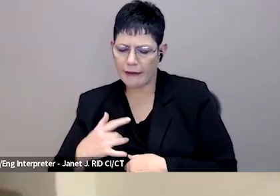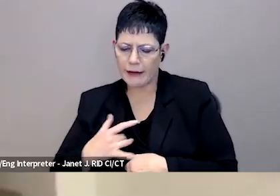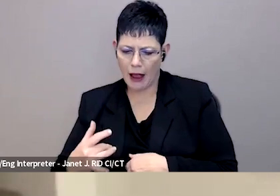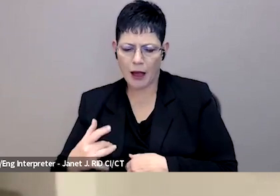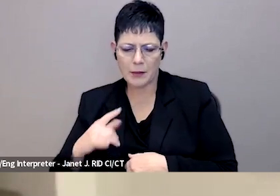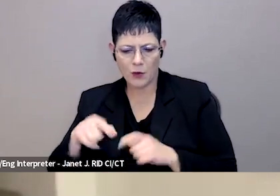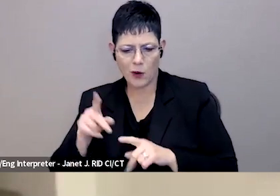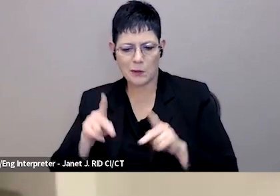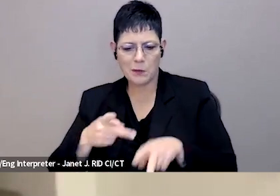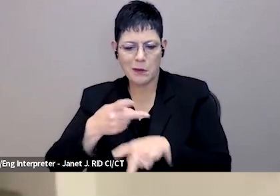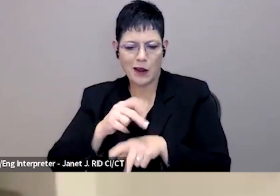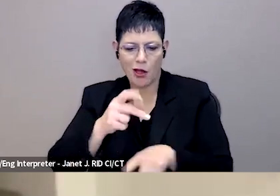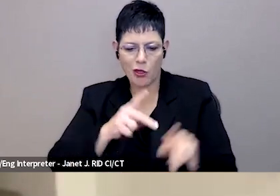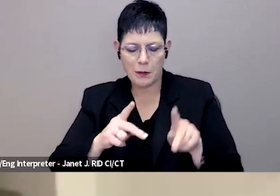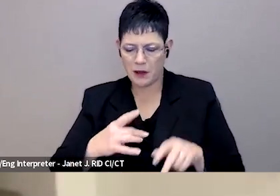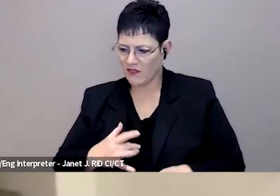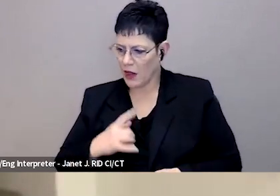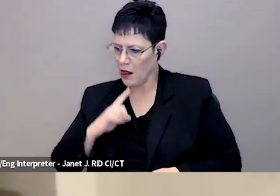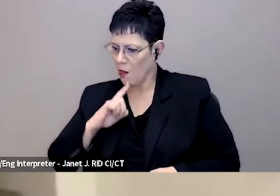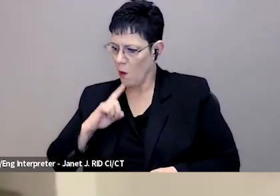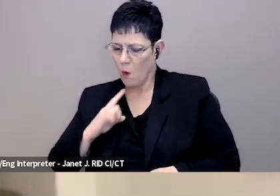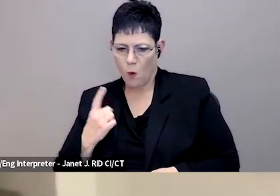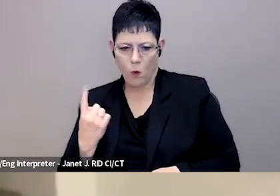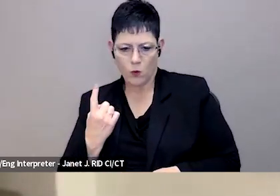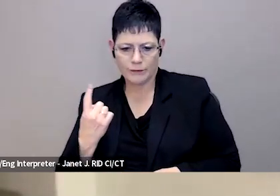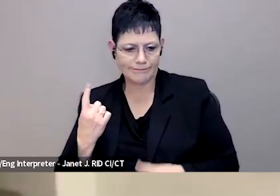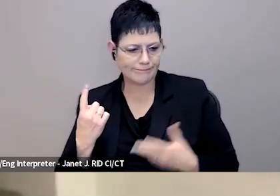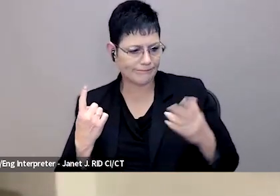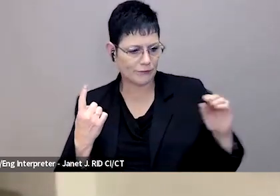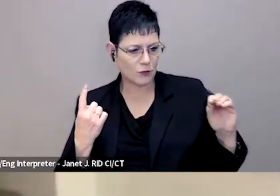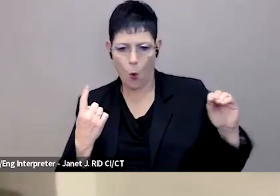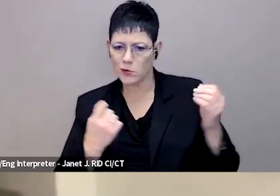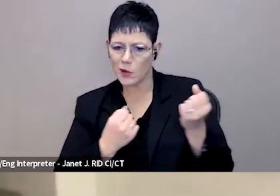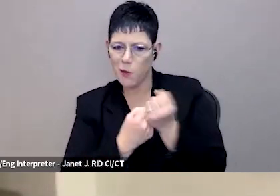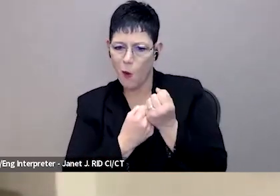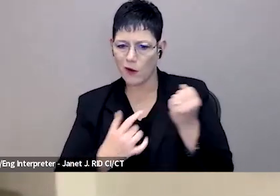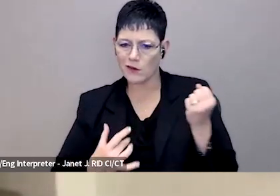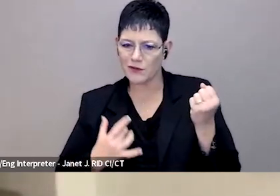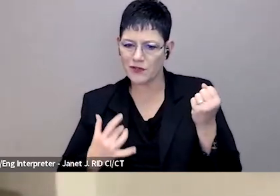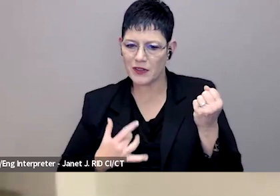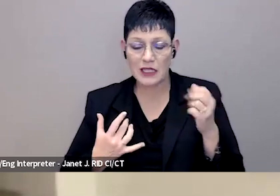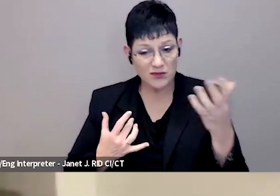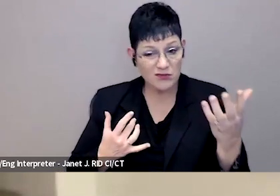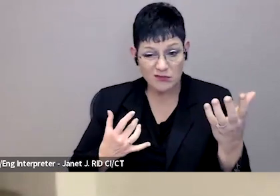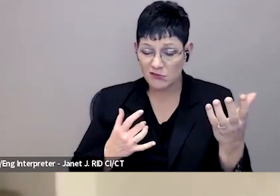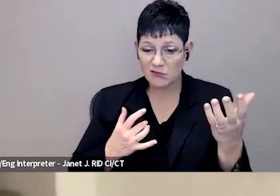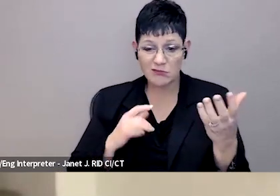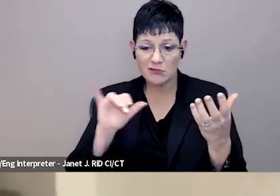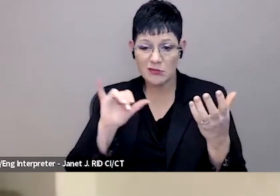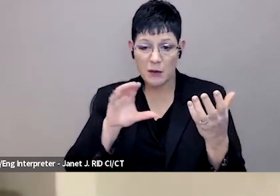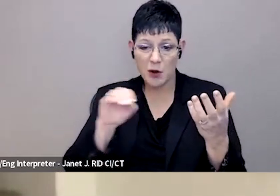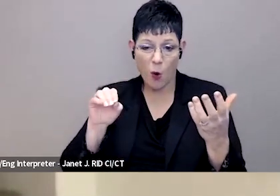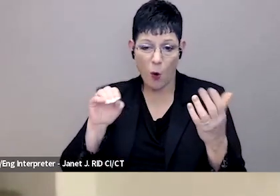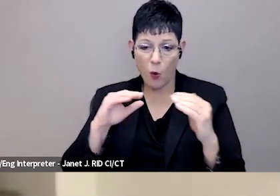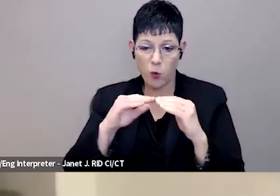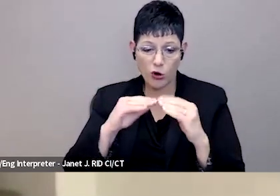caregiver experience, is feeling very isolated from other communities and including from coworkers, et cetera.